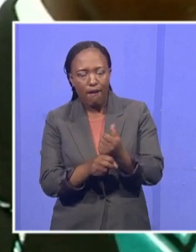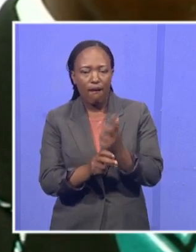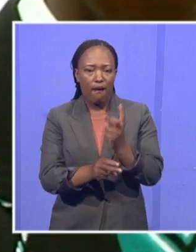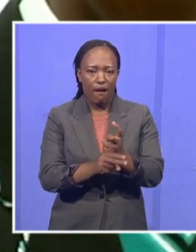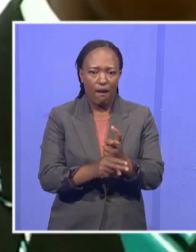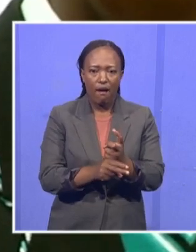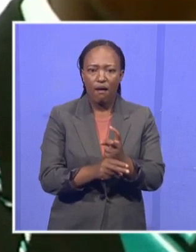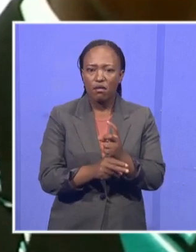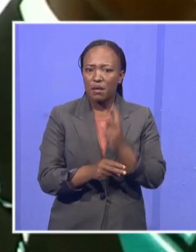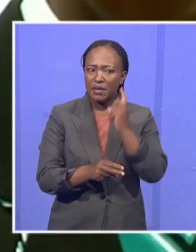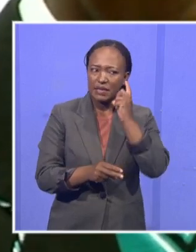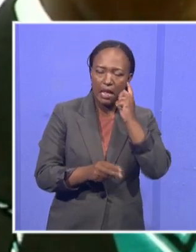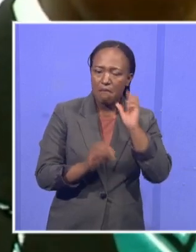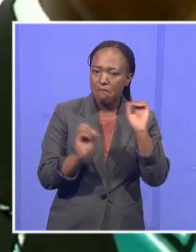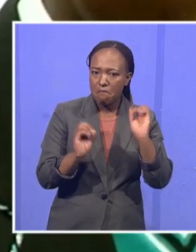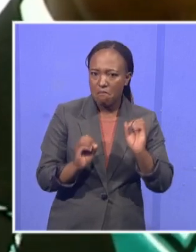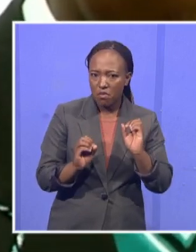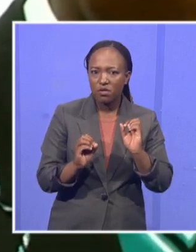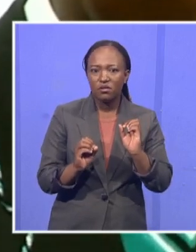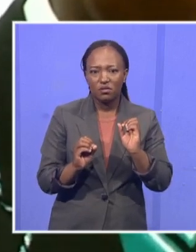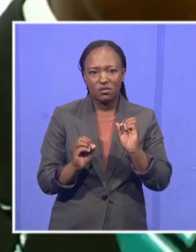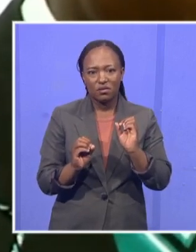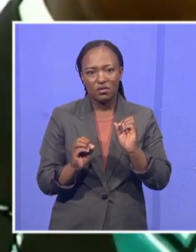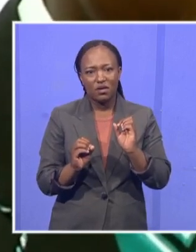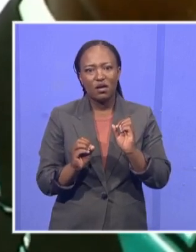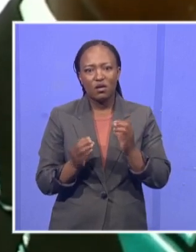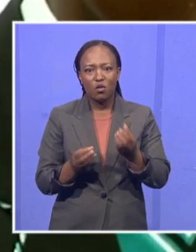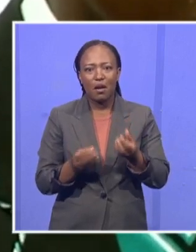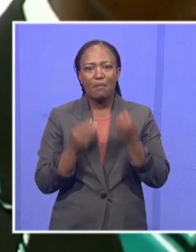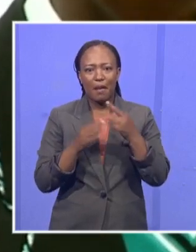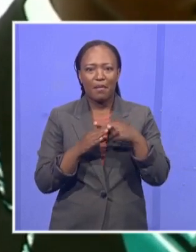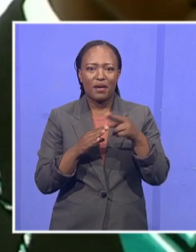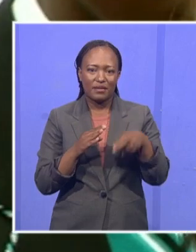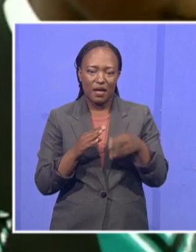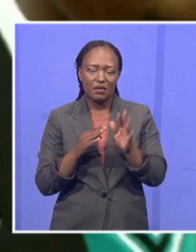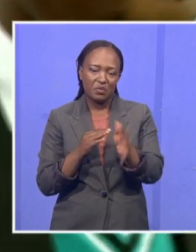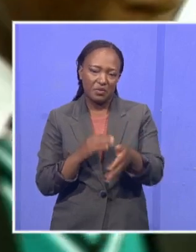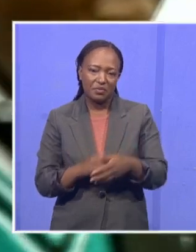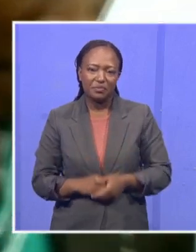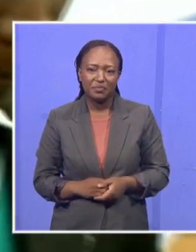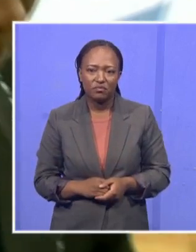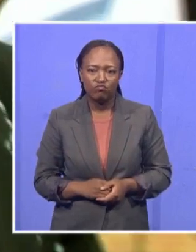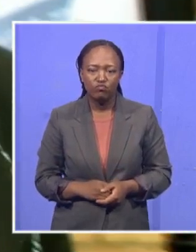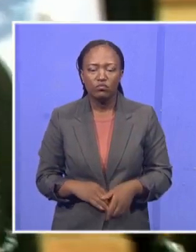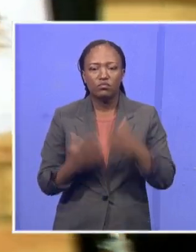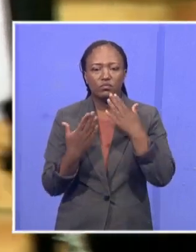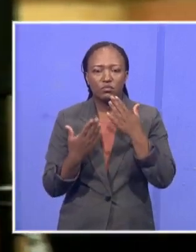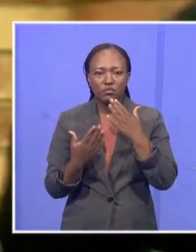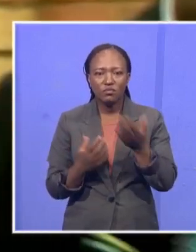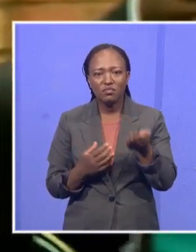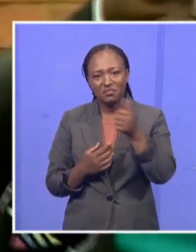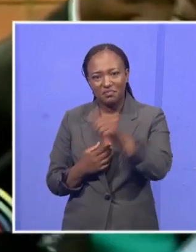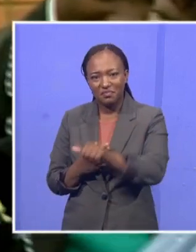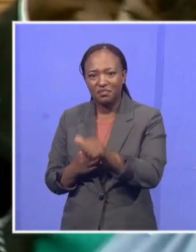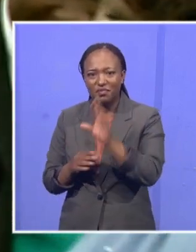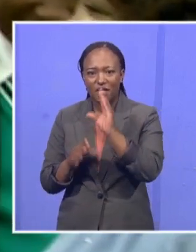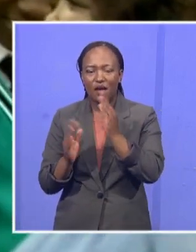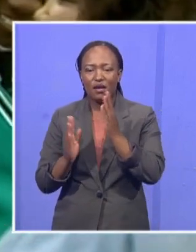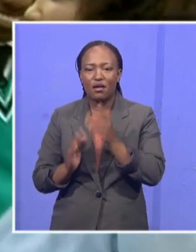will always get the beautiful outcomes at the end of the day. All right, thank you so much. Another pupil joins me.